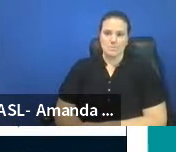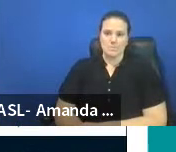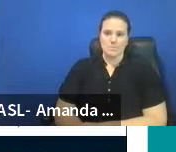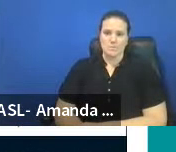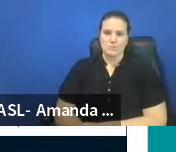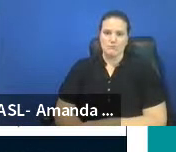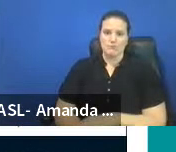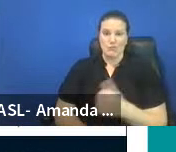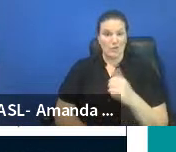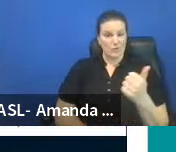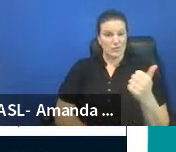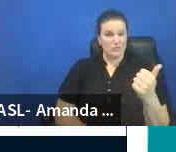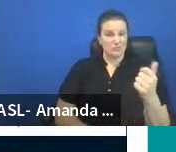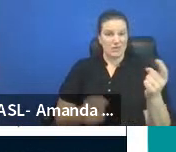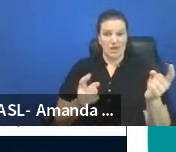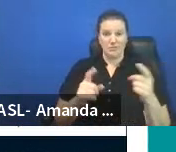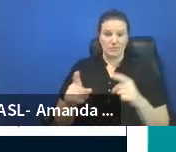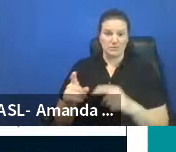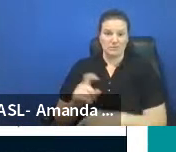other things that are going on,